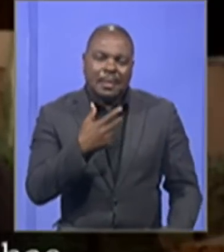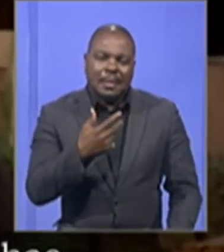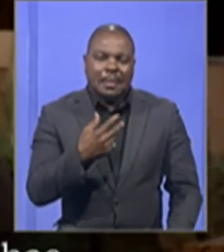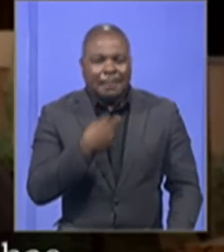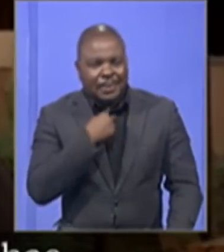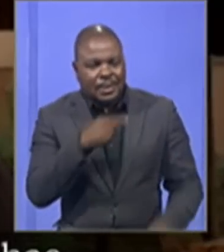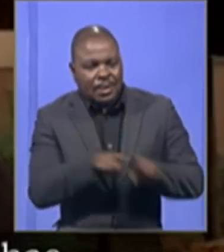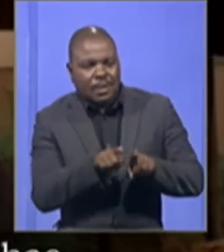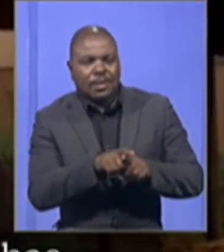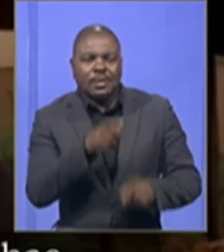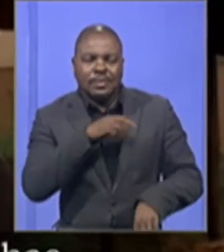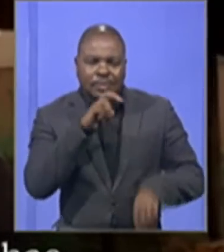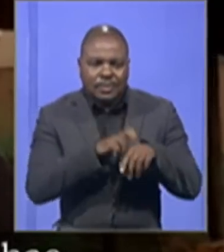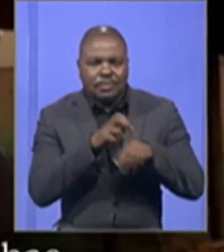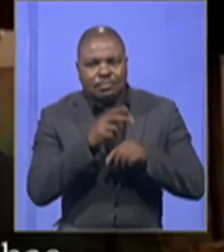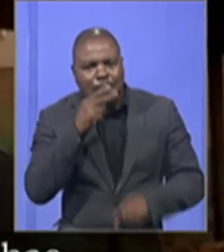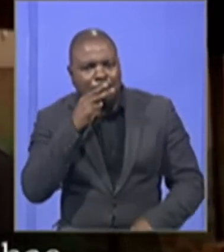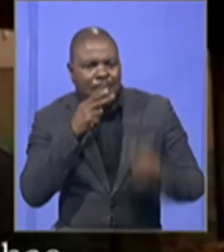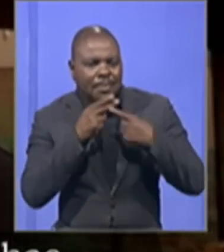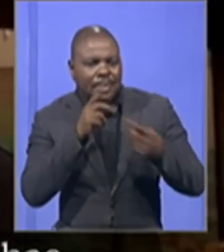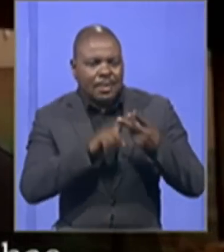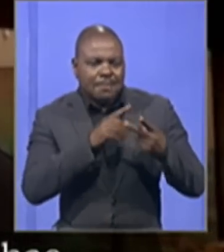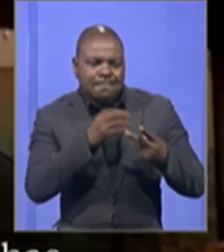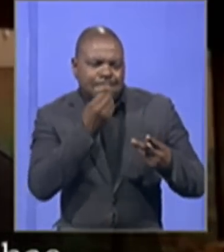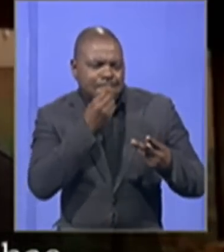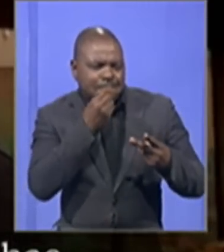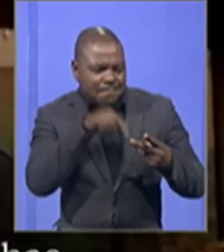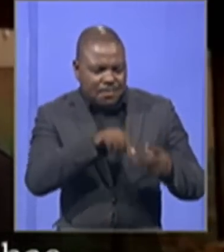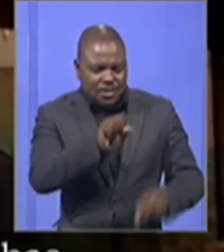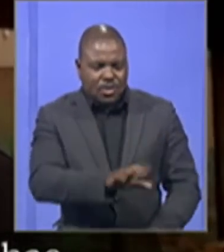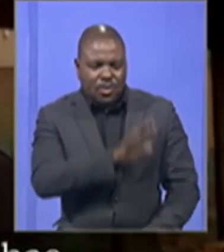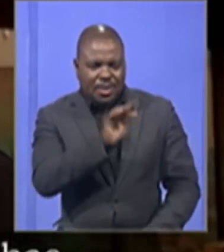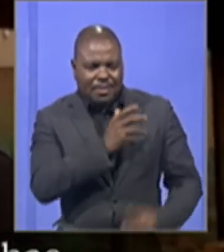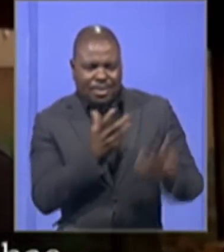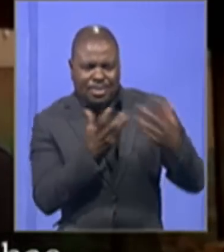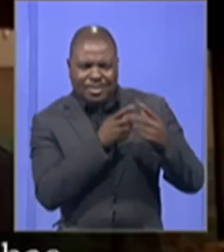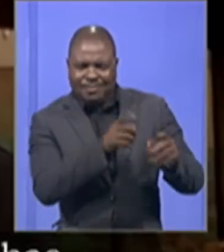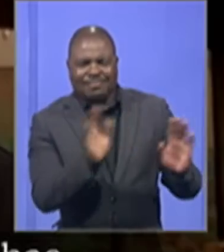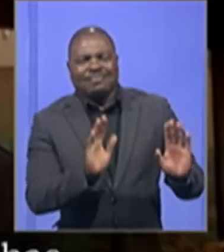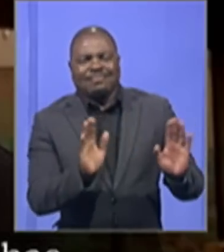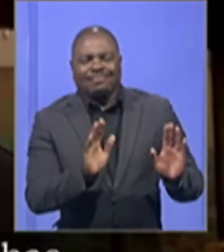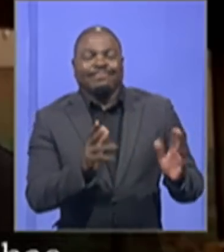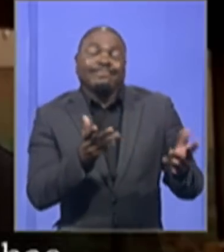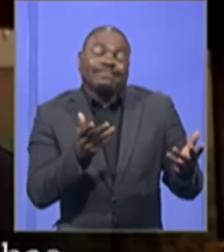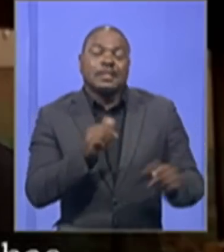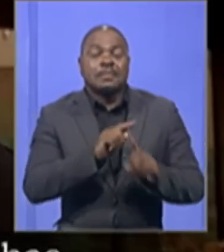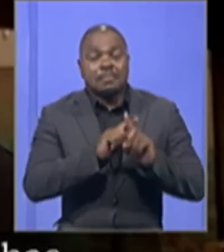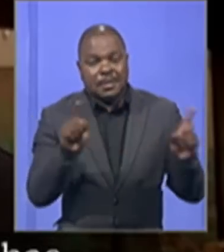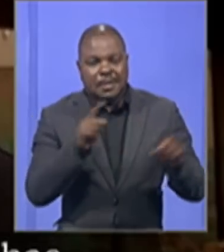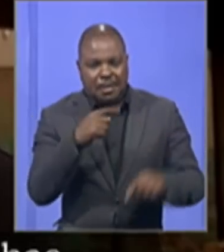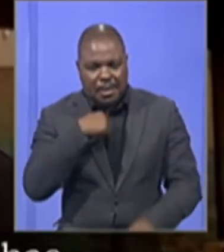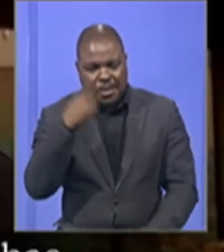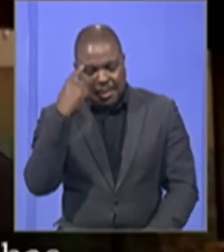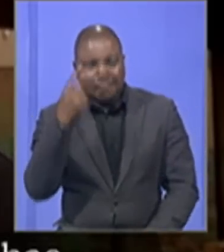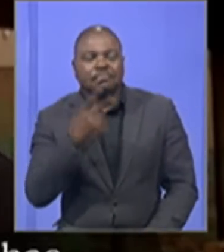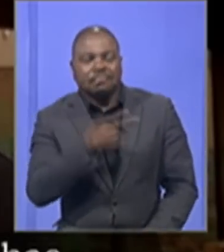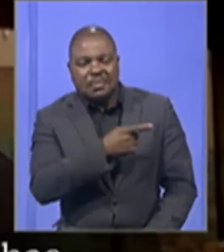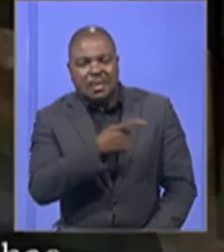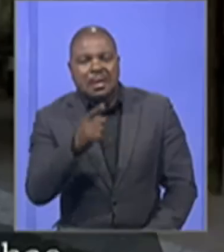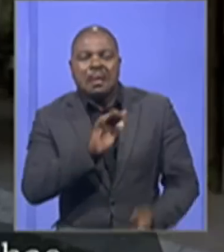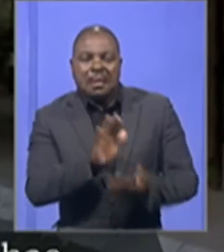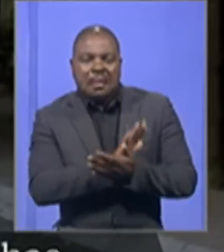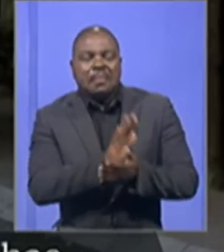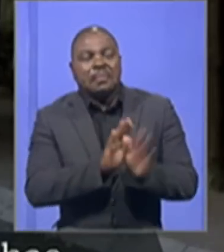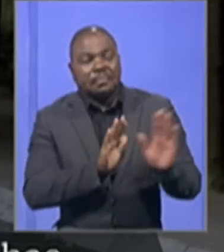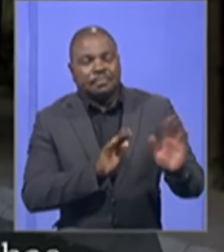looking for cigarettes and the food is not as what they wanted, but I think they're happy so